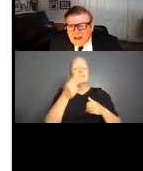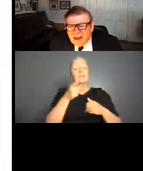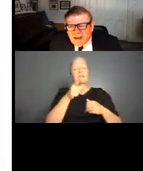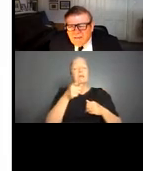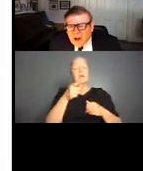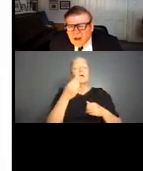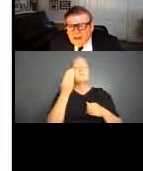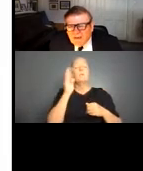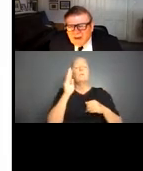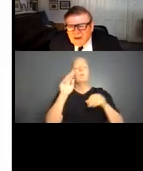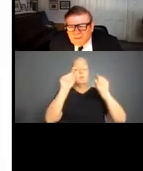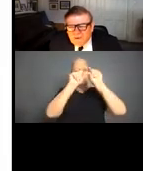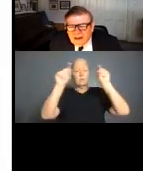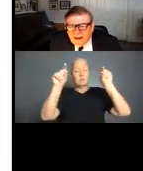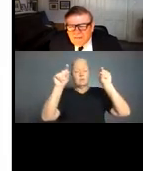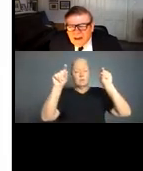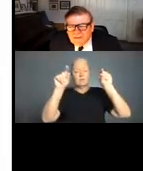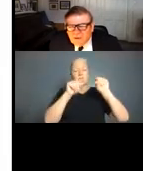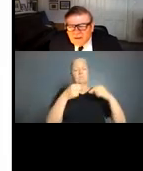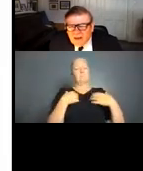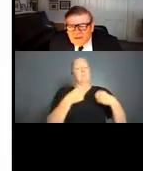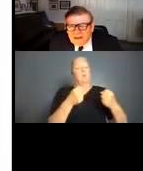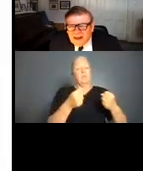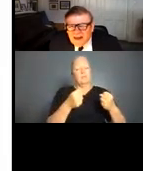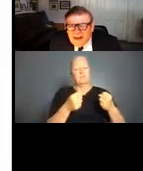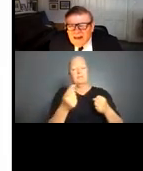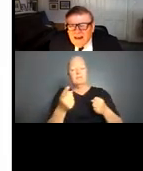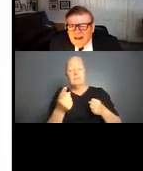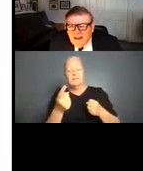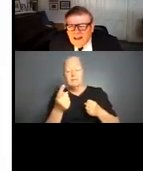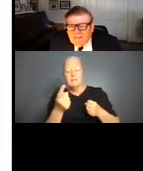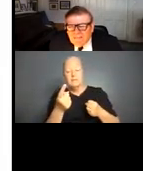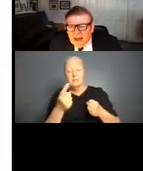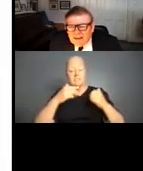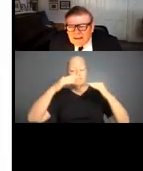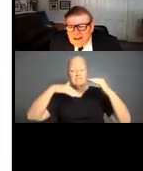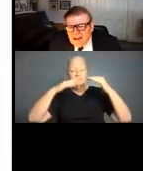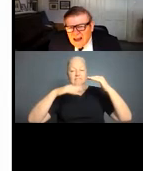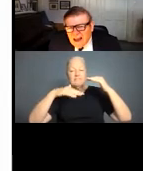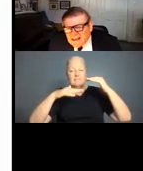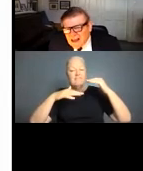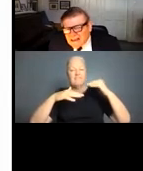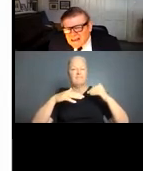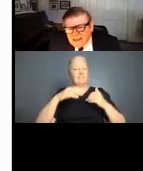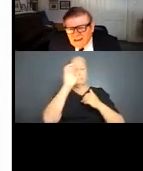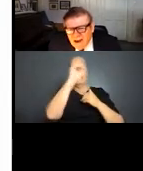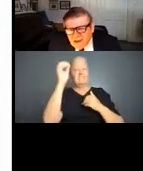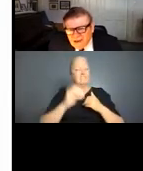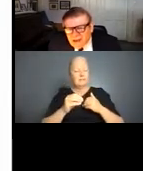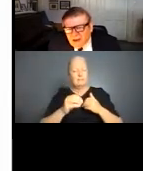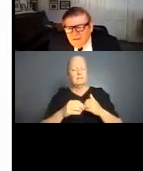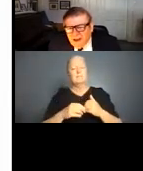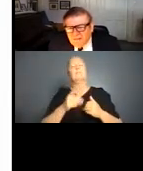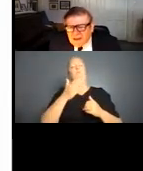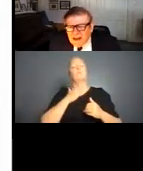is well-being, 52% compared to 48% impact. Access to